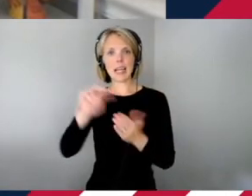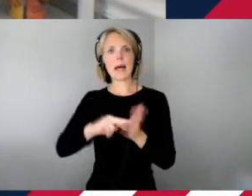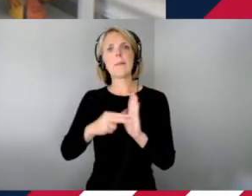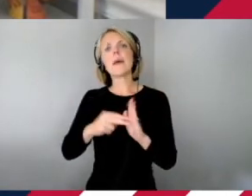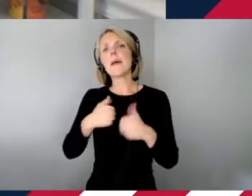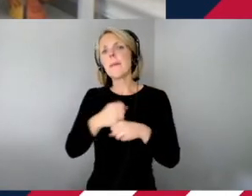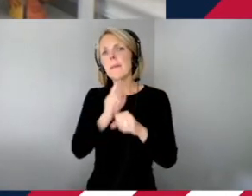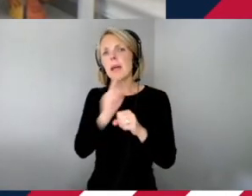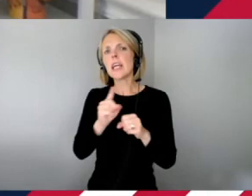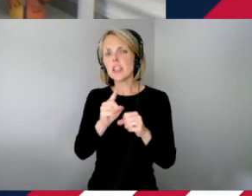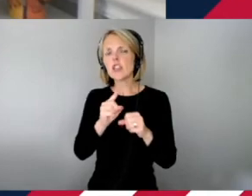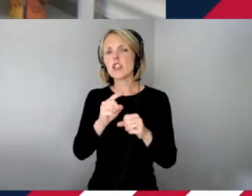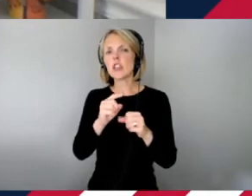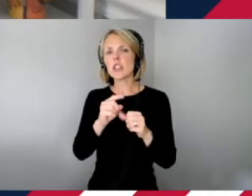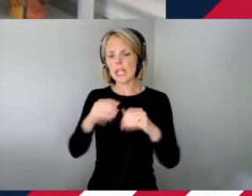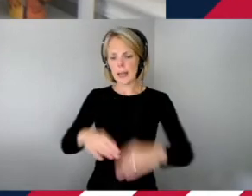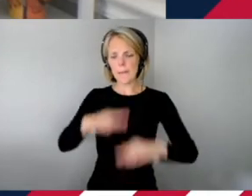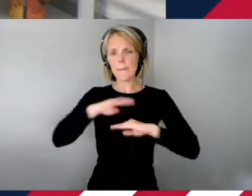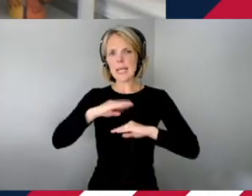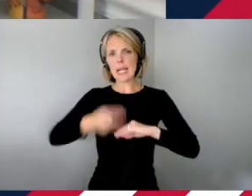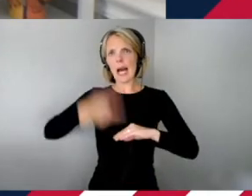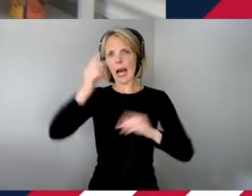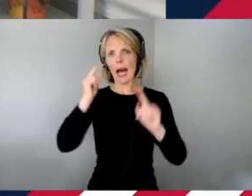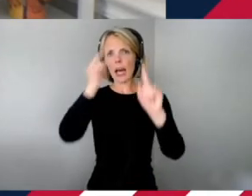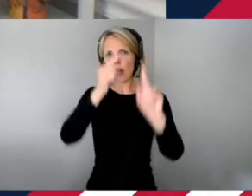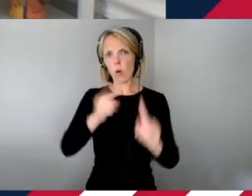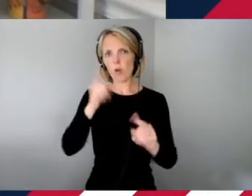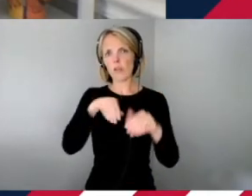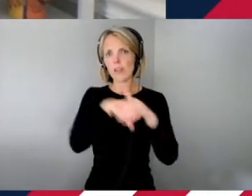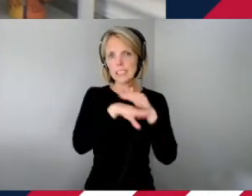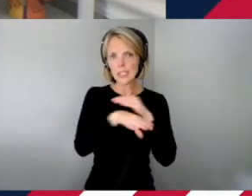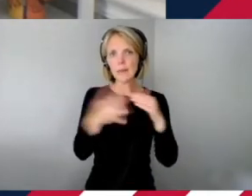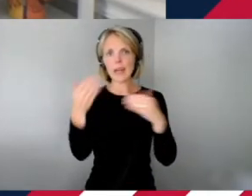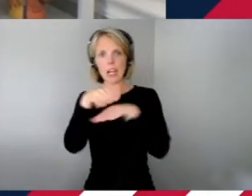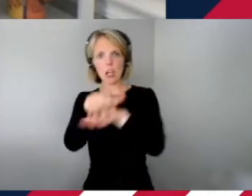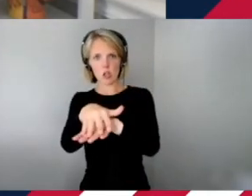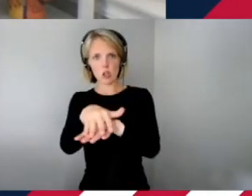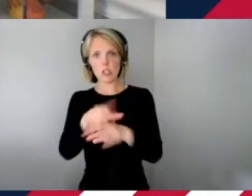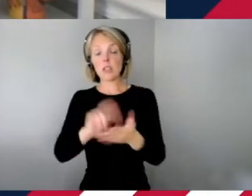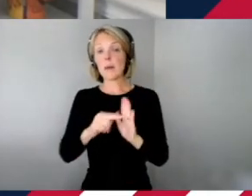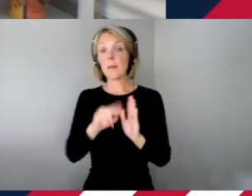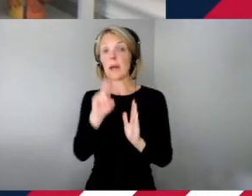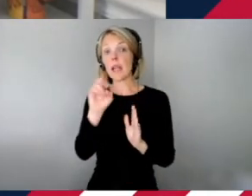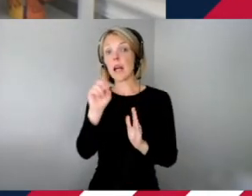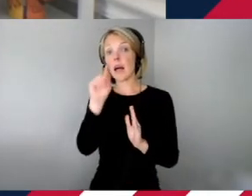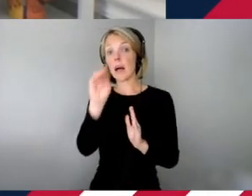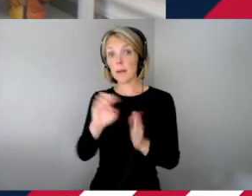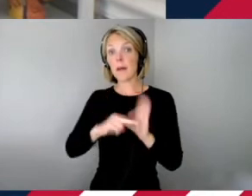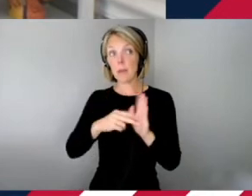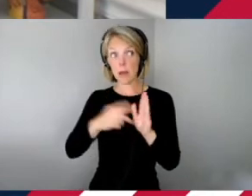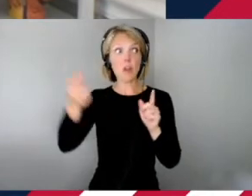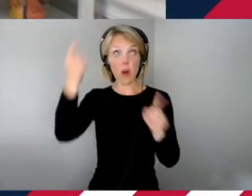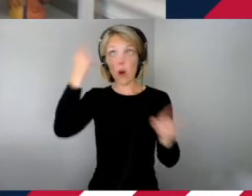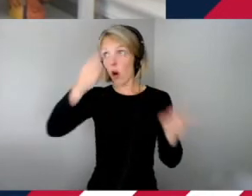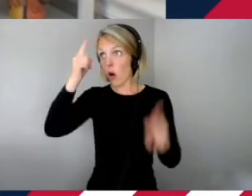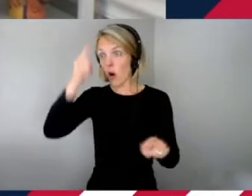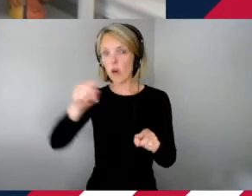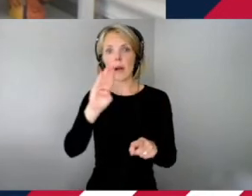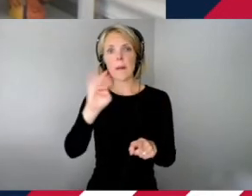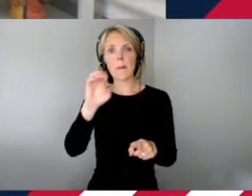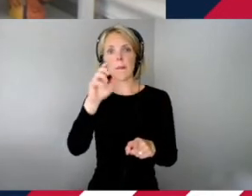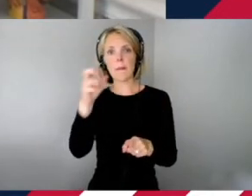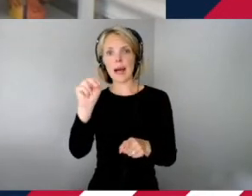lives up to the highest goals for accessibility and inclusion. These updated rules have been agreed upon by the Biden and Sanders